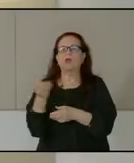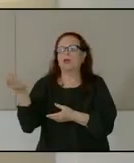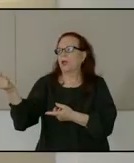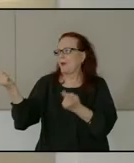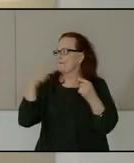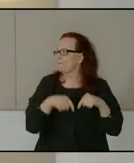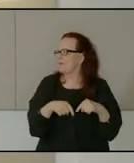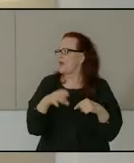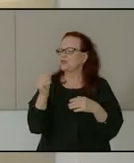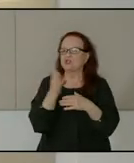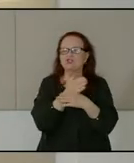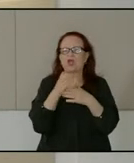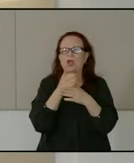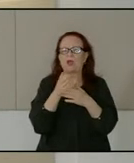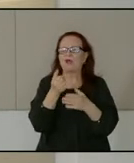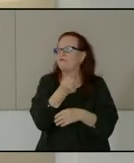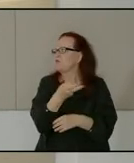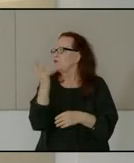words. Thank you so much.